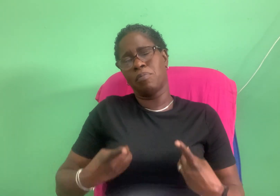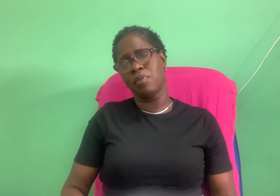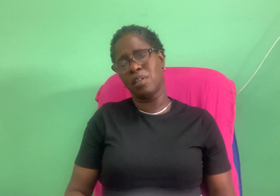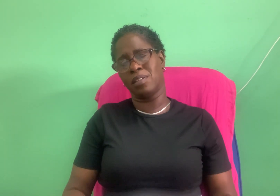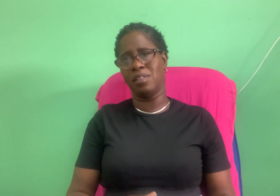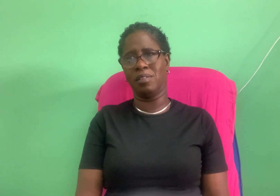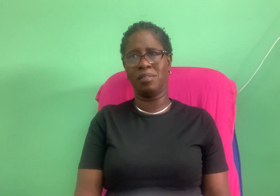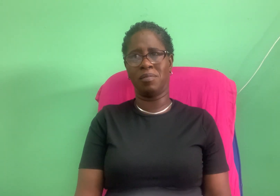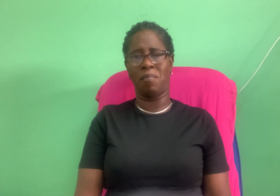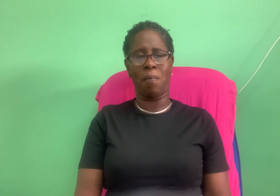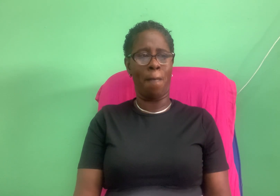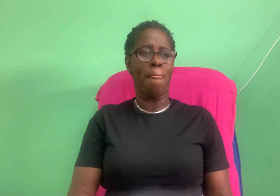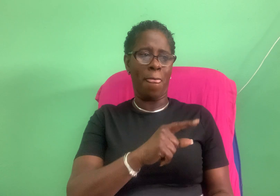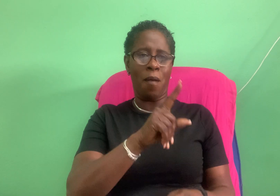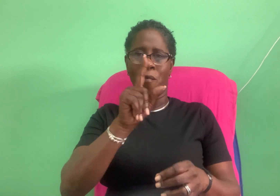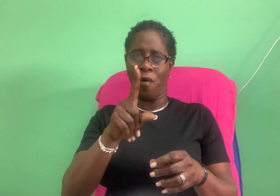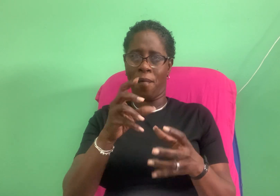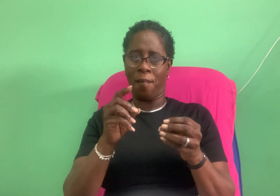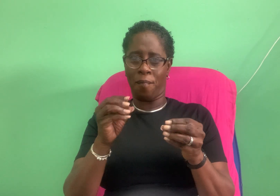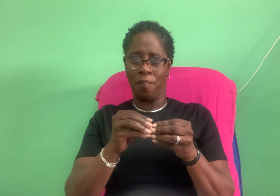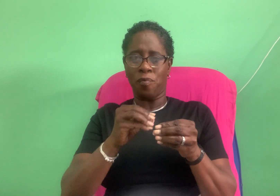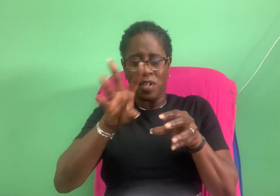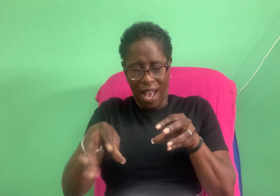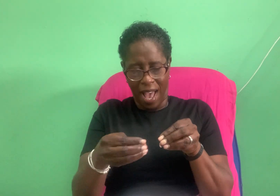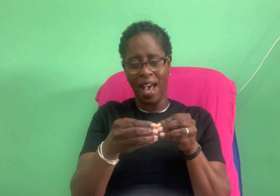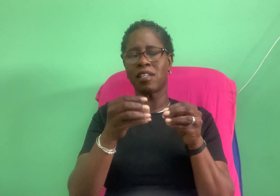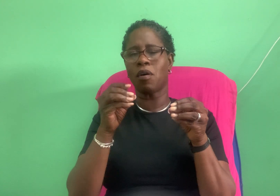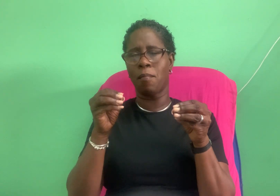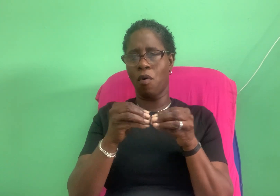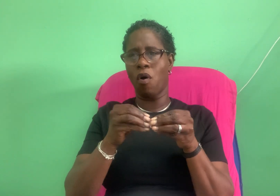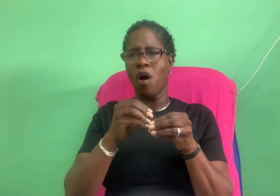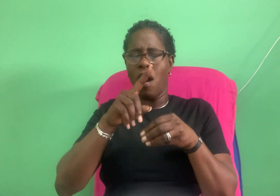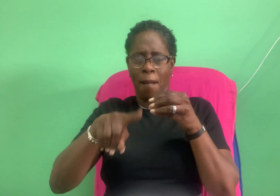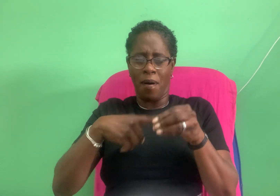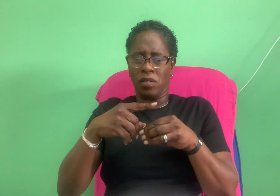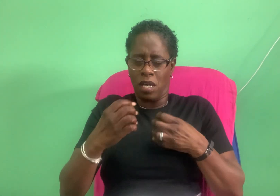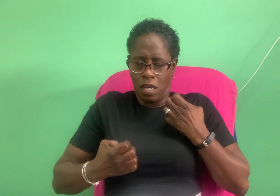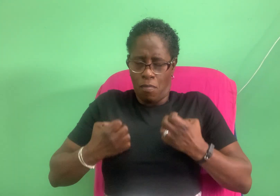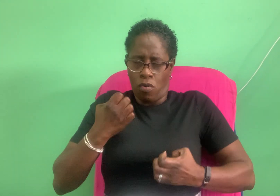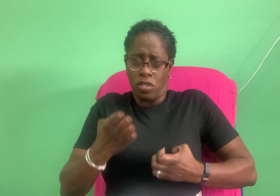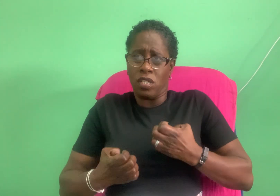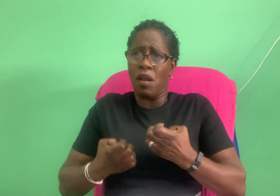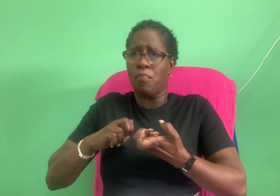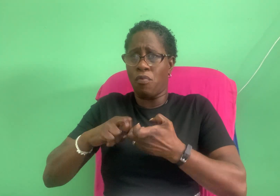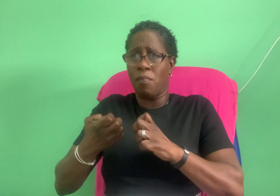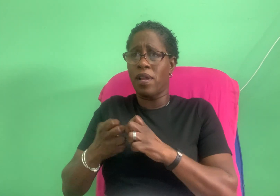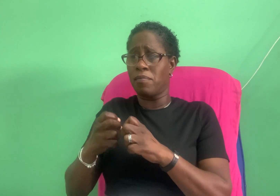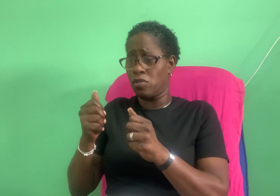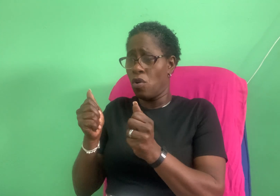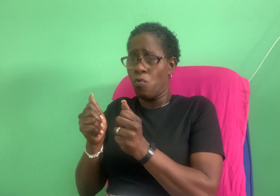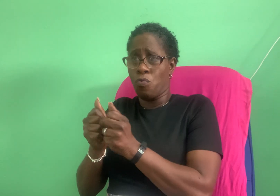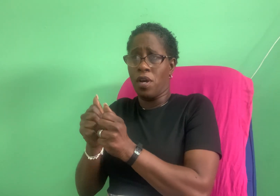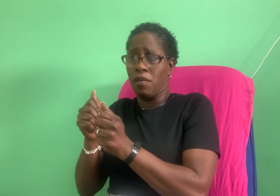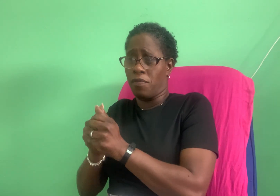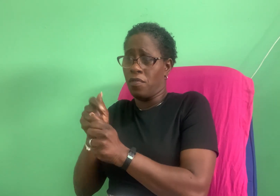I'd love to add a little bit more to a point that Haley mentioned with regards to trauma specifically. I think in the anti-trafficking world, we have definitely made